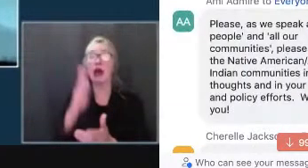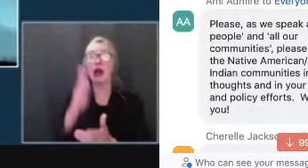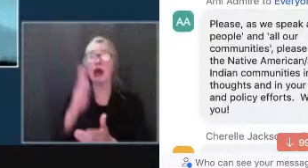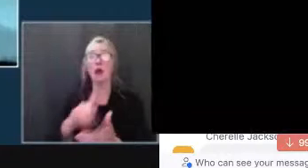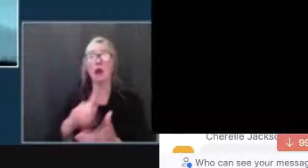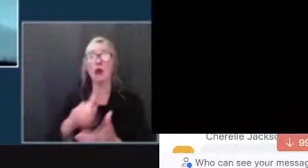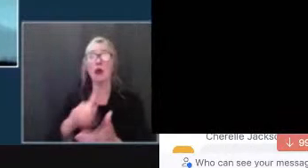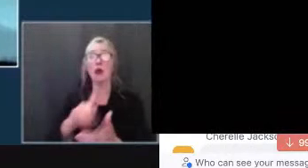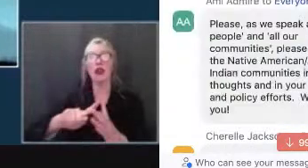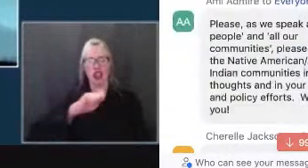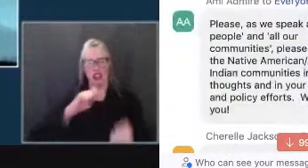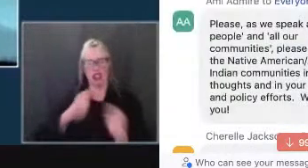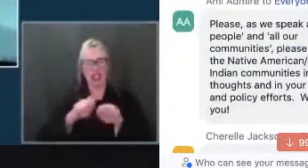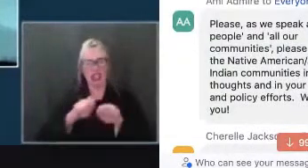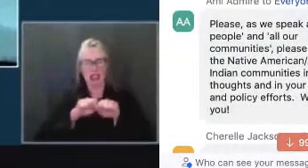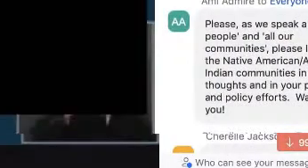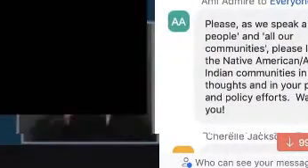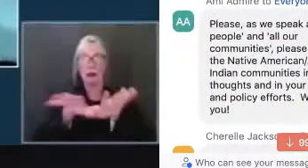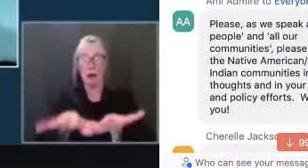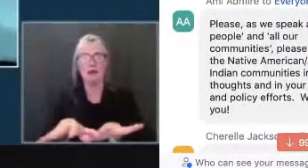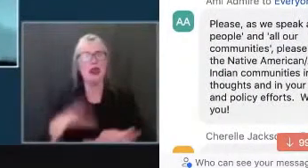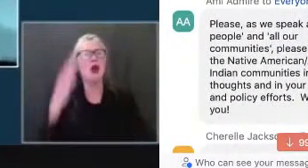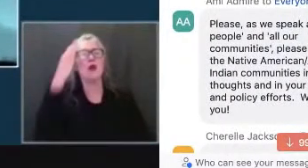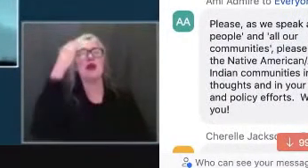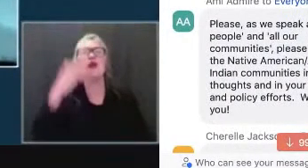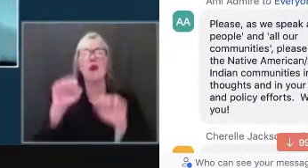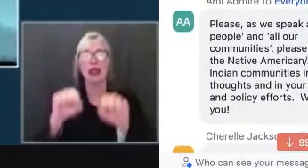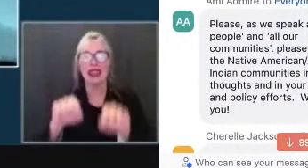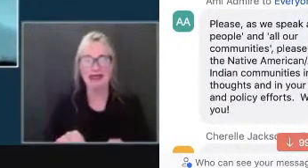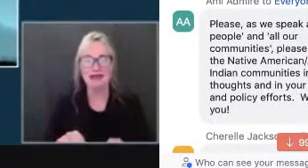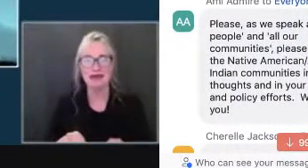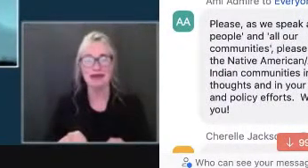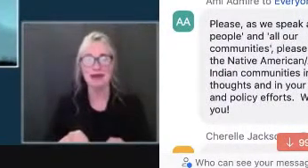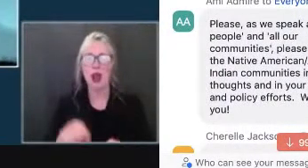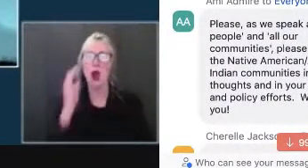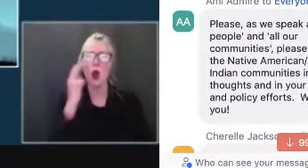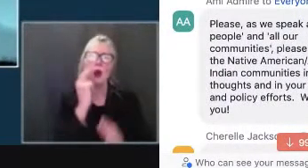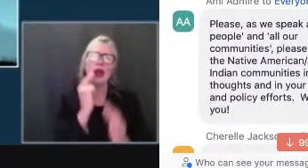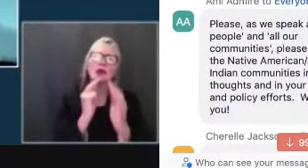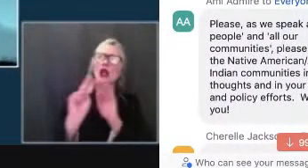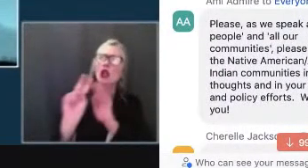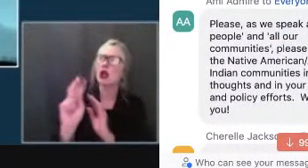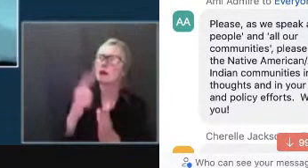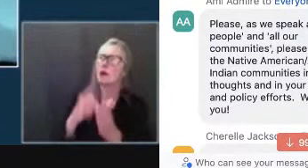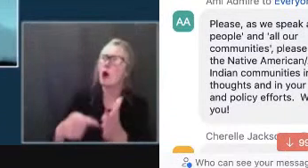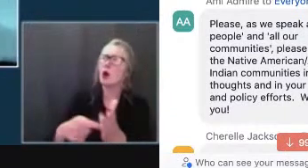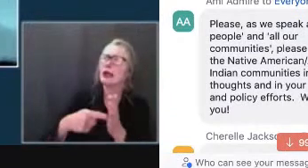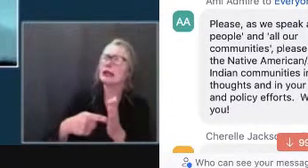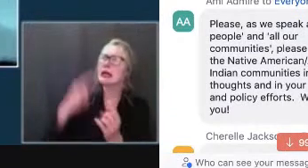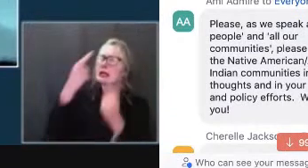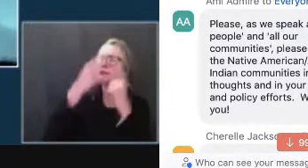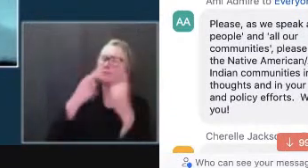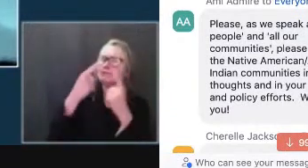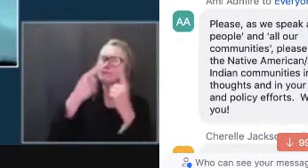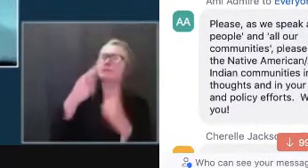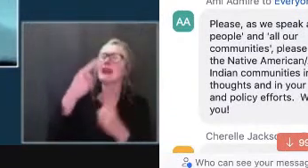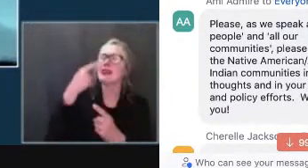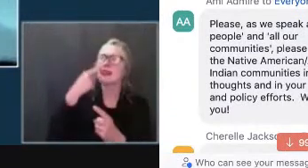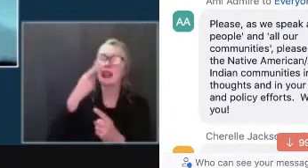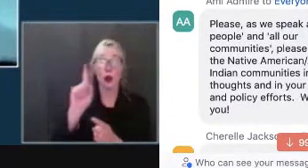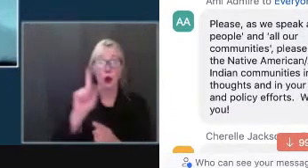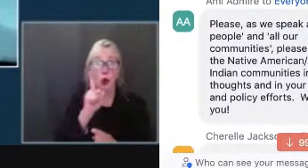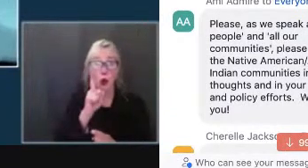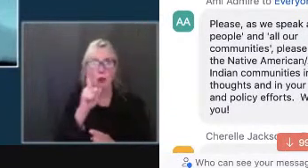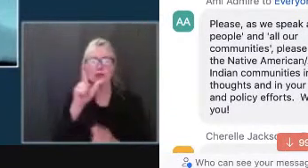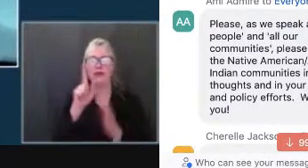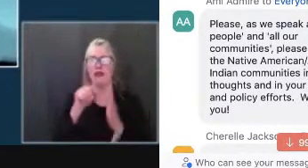we know we can make that change. And as we look towards what it's going to take, we need to look towards our leaders. We need